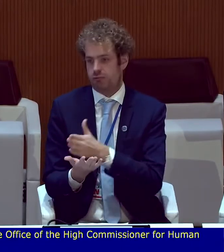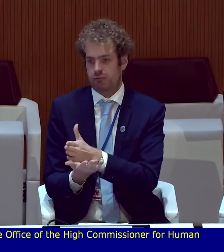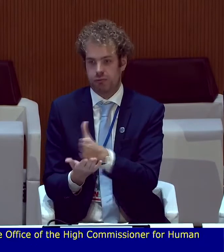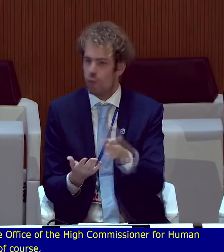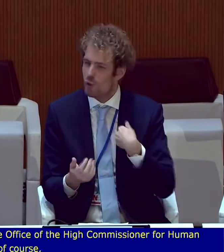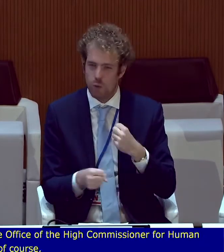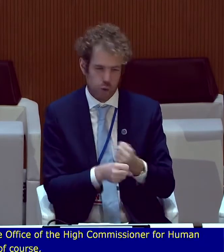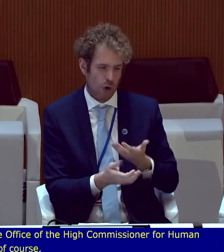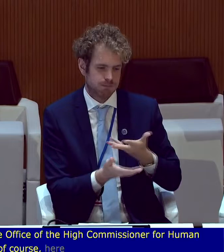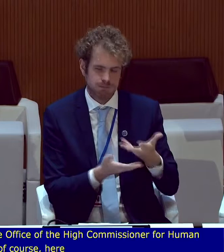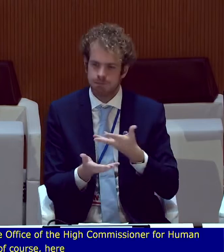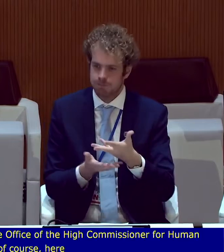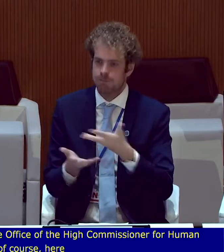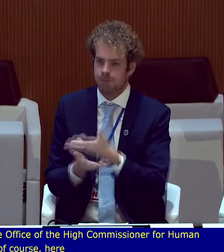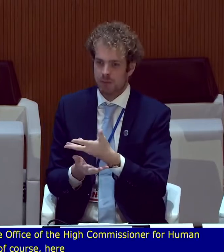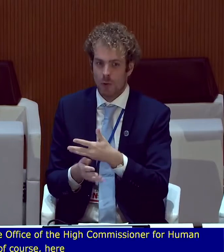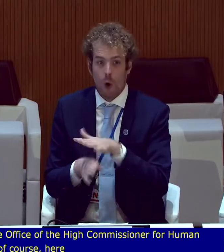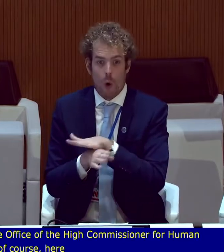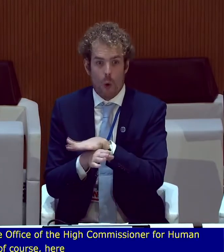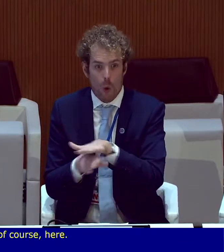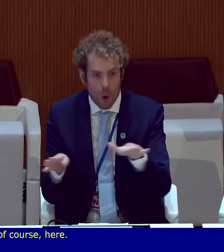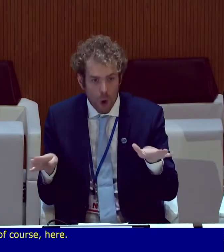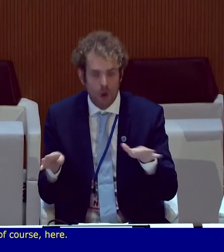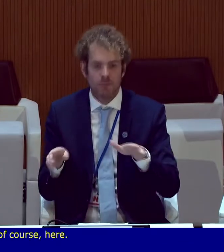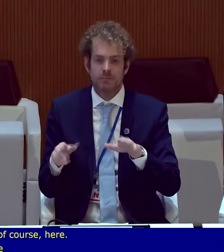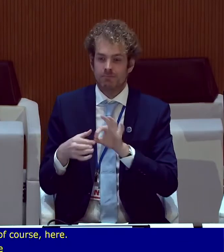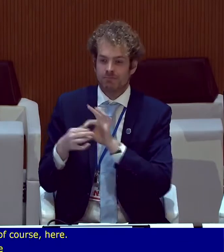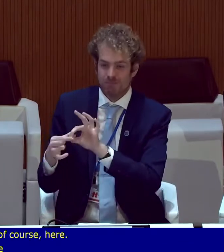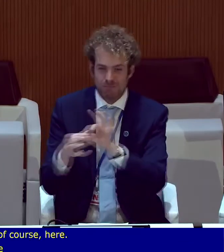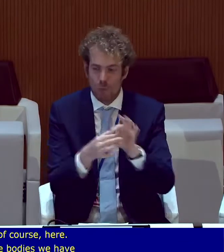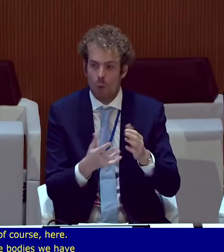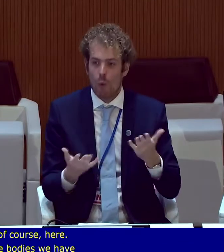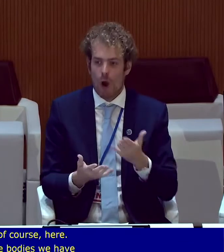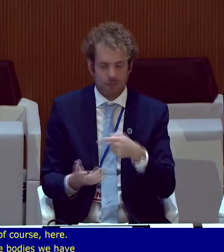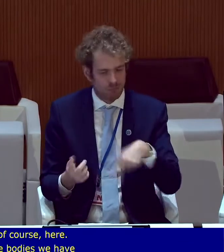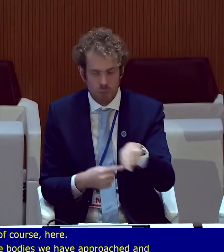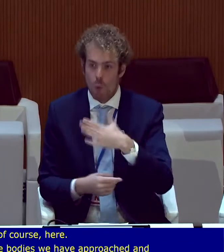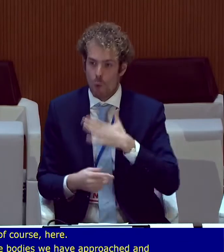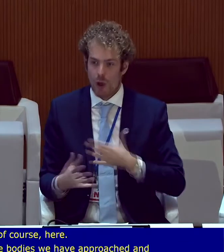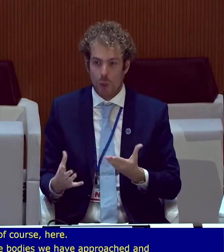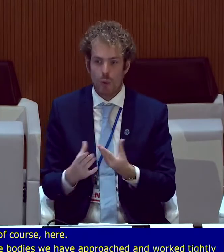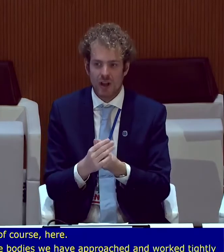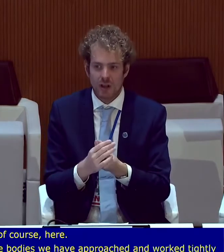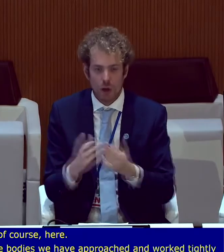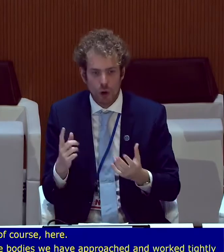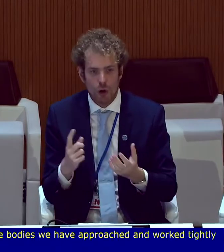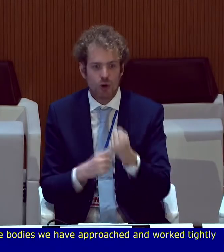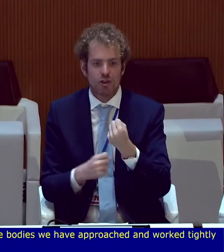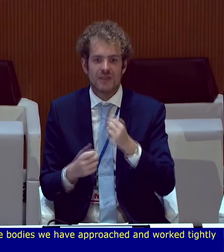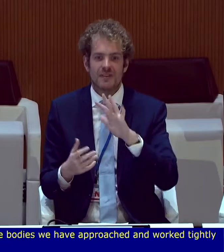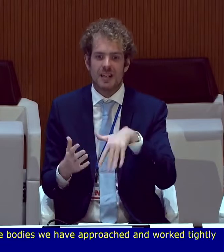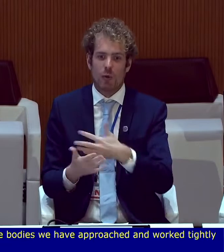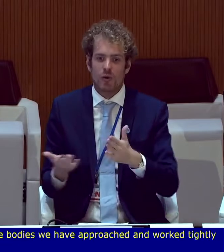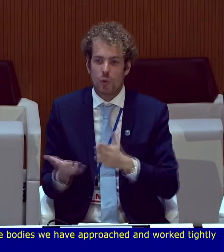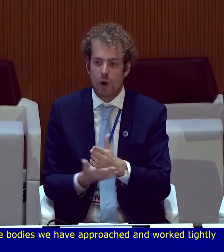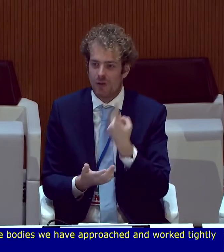All of these bodies we have approached and worked tightly with, all united, all working together